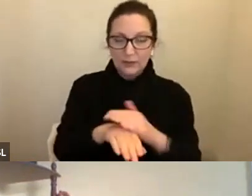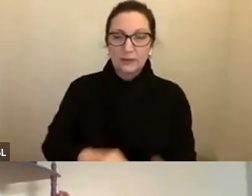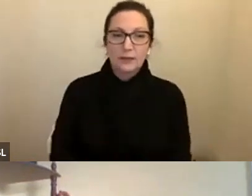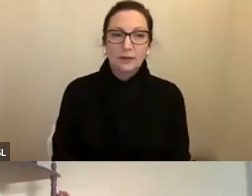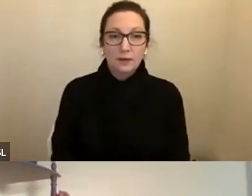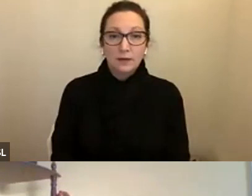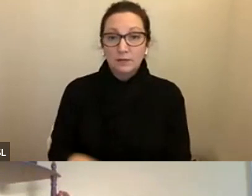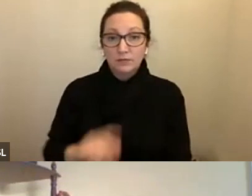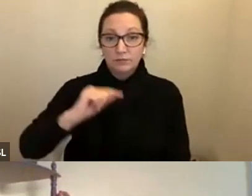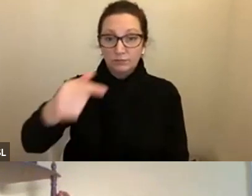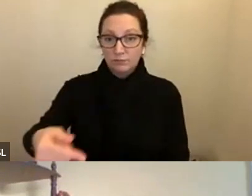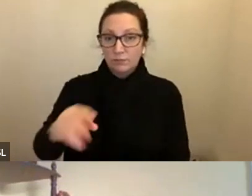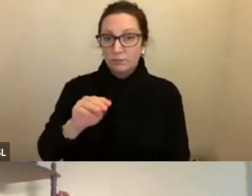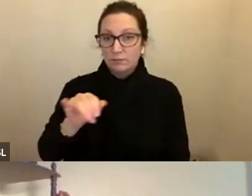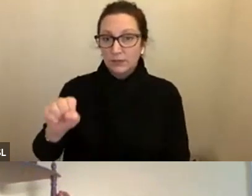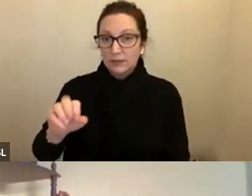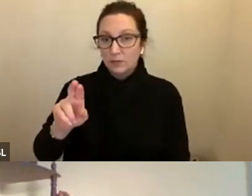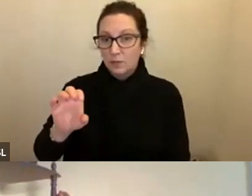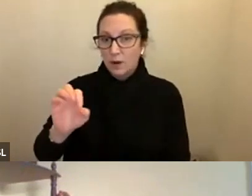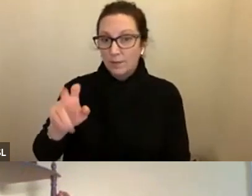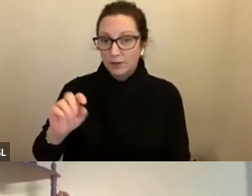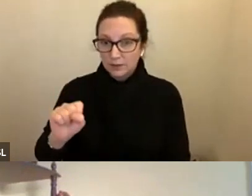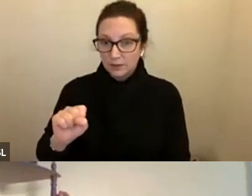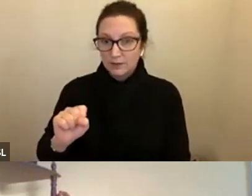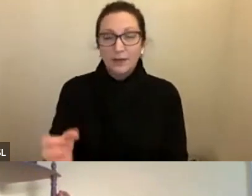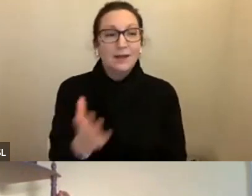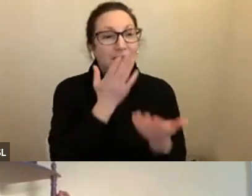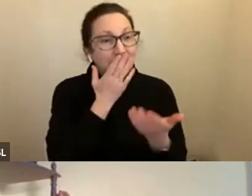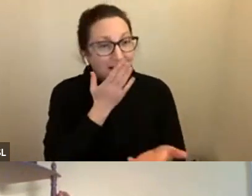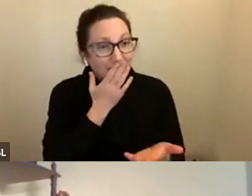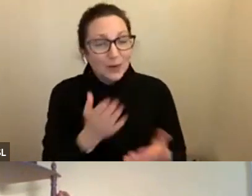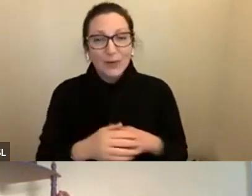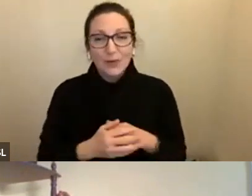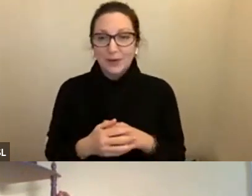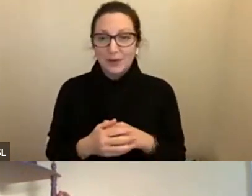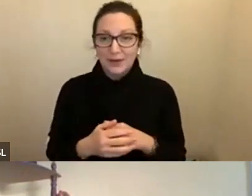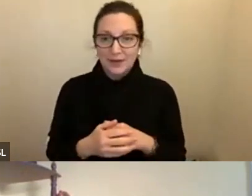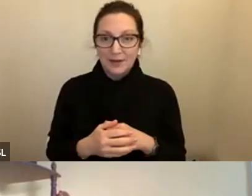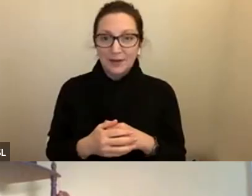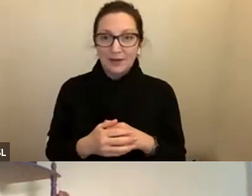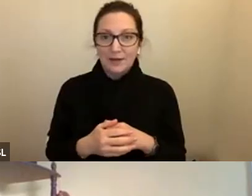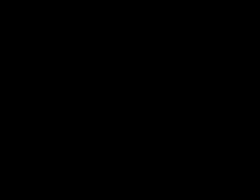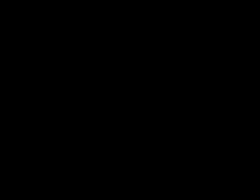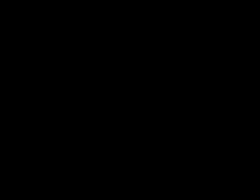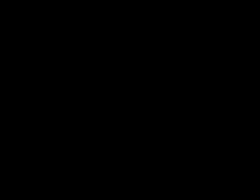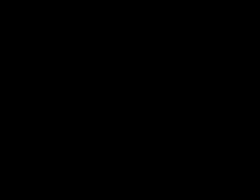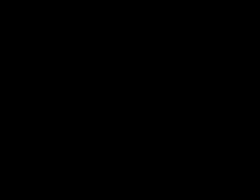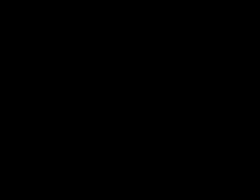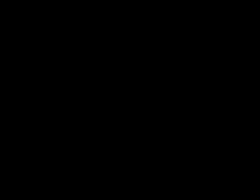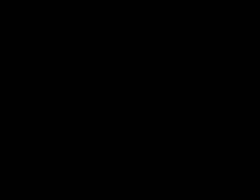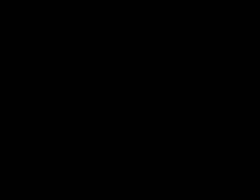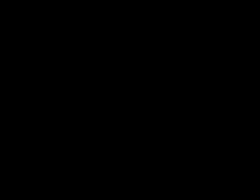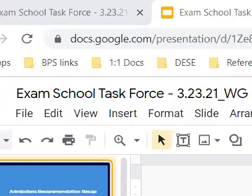Ms. Roberts. Good evening, and I think my colleague is going to share the slides for us.